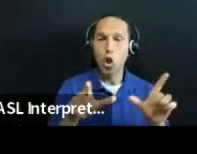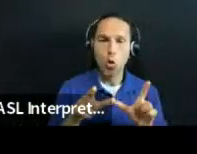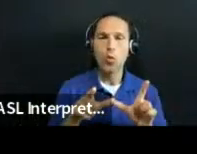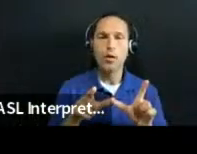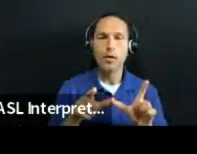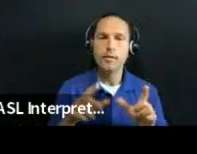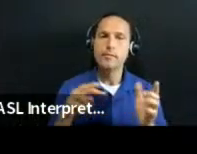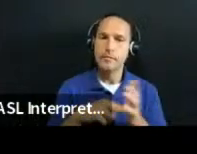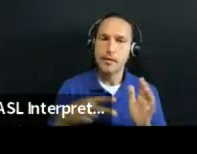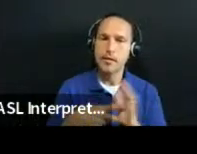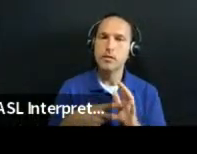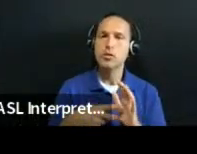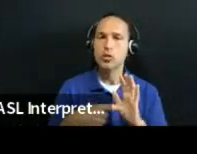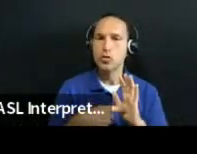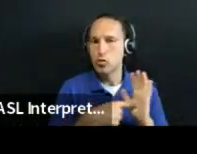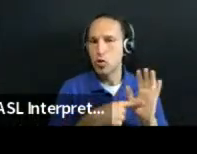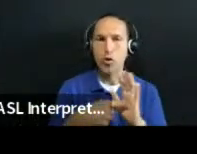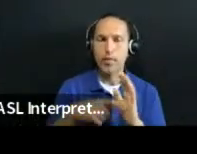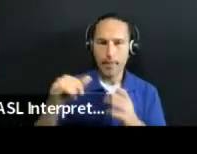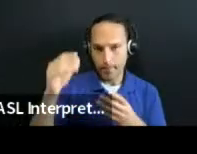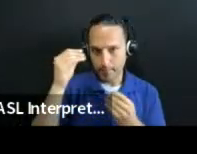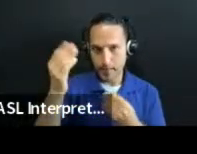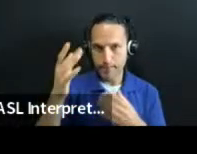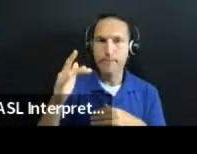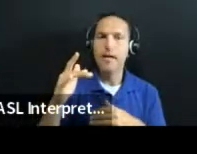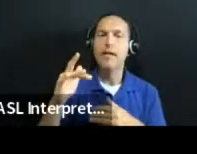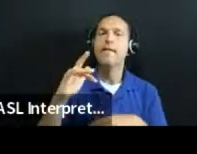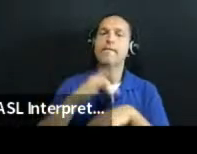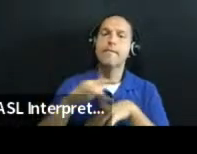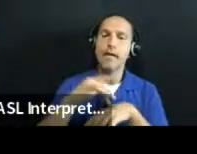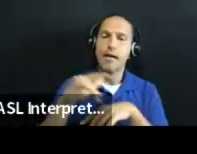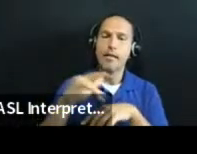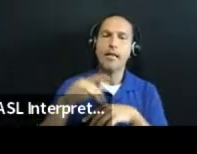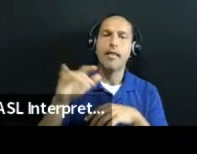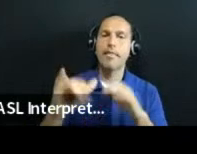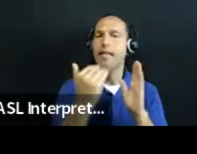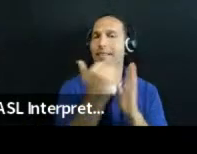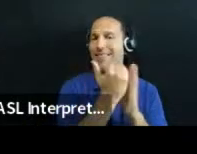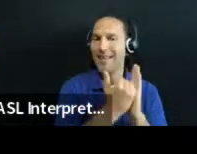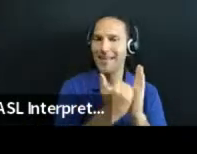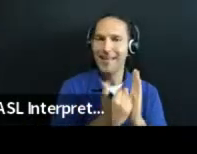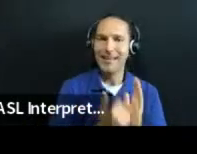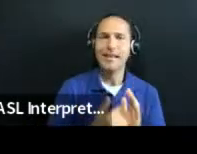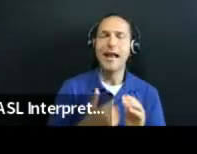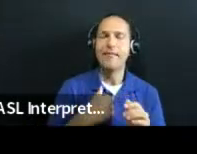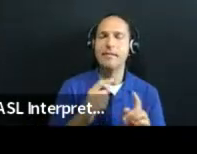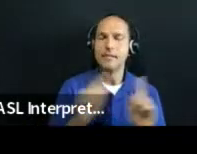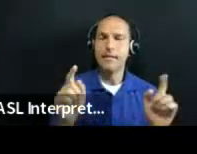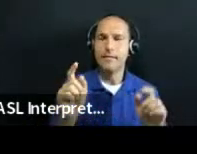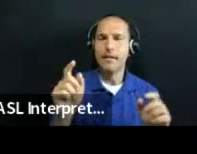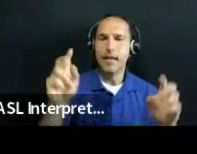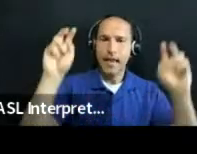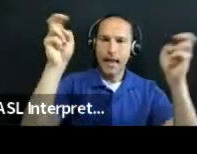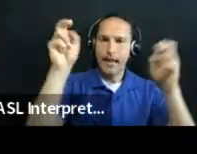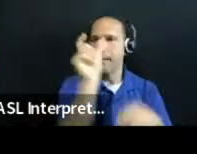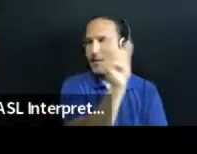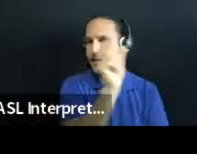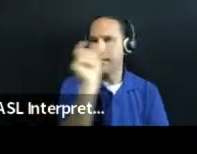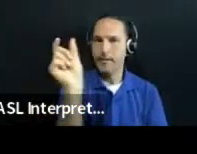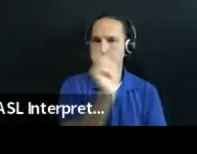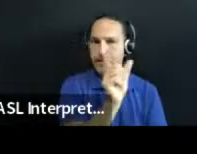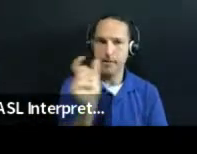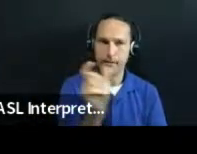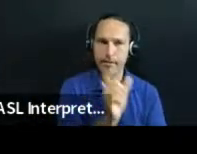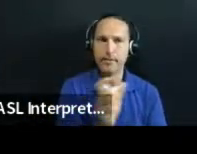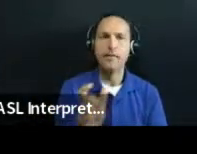it, the information available as a list that is indexed by headings and has filters that are